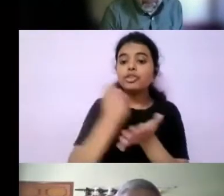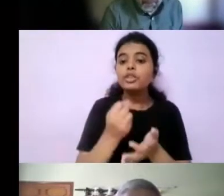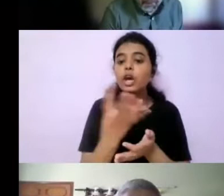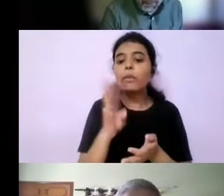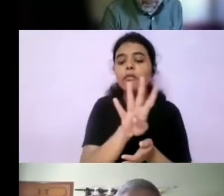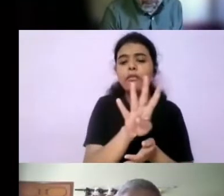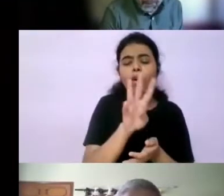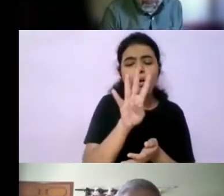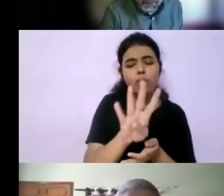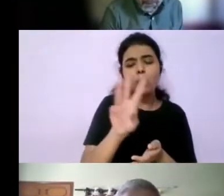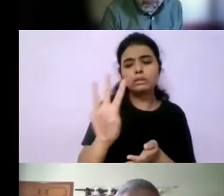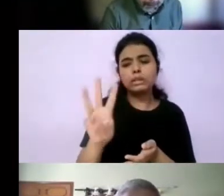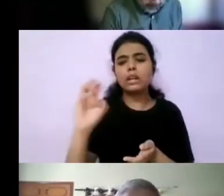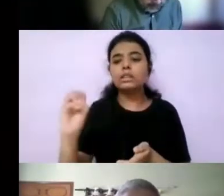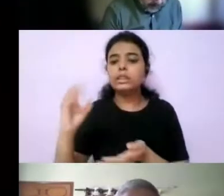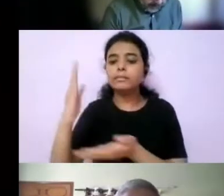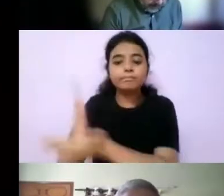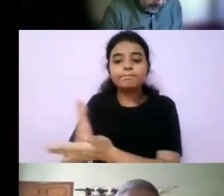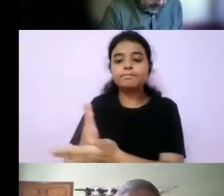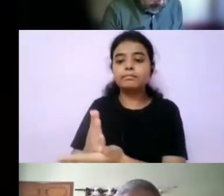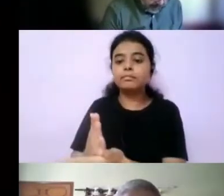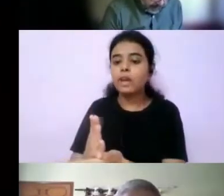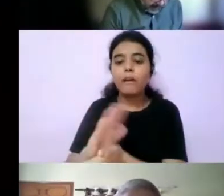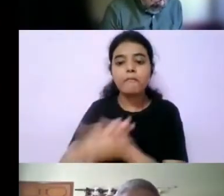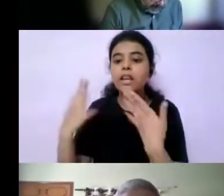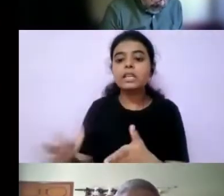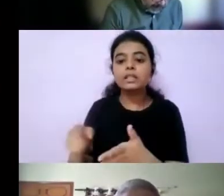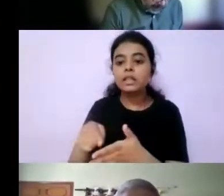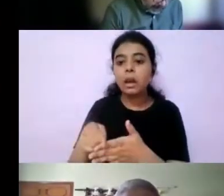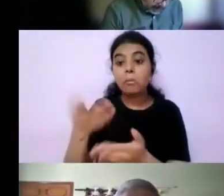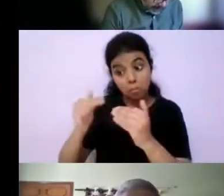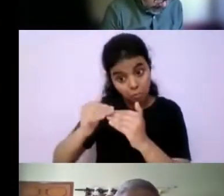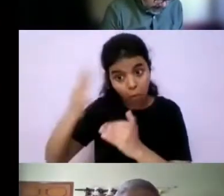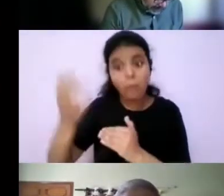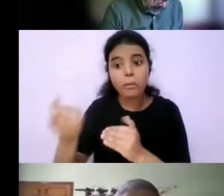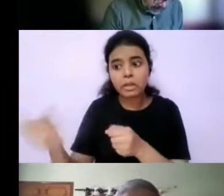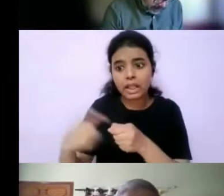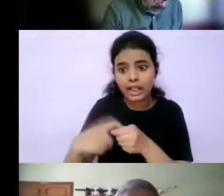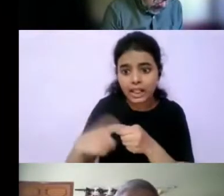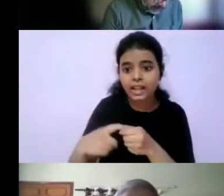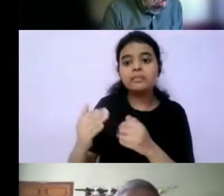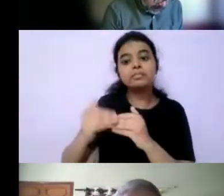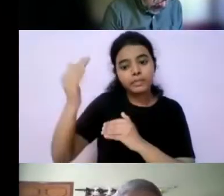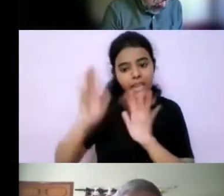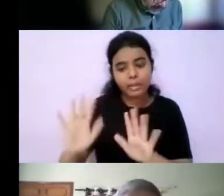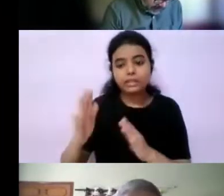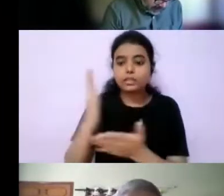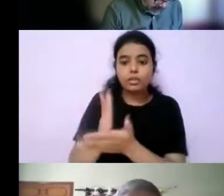430 because we closed it at 4:30. Perhaps we could have had even